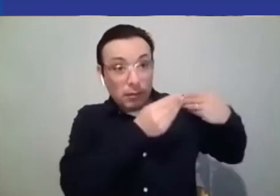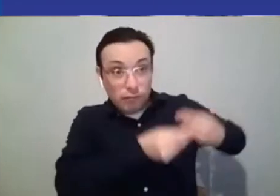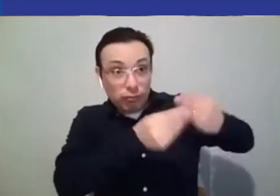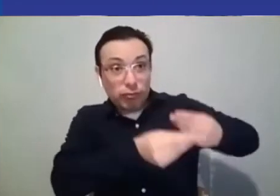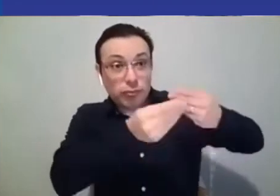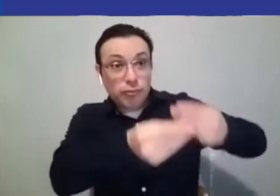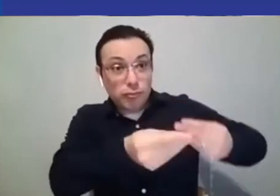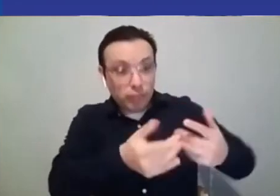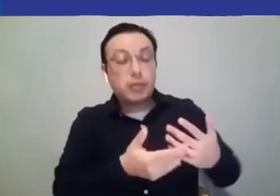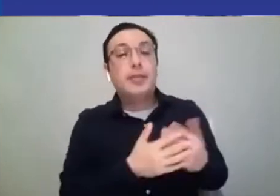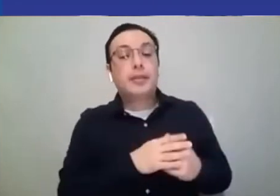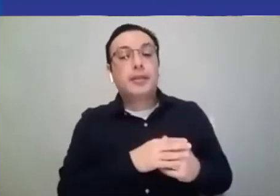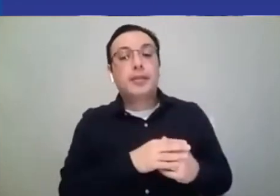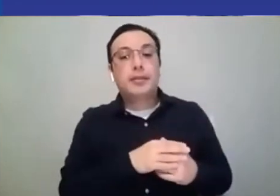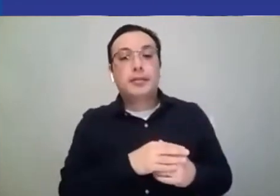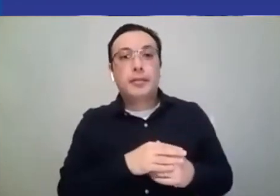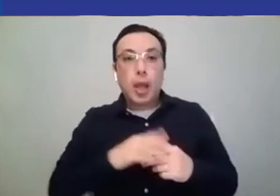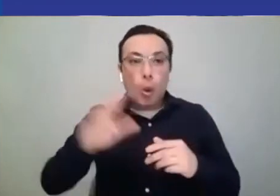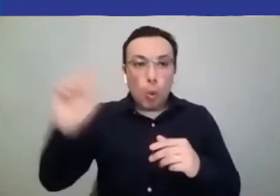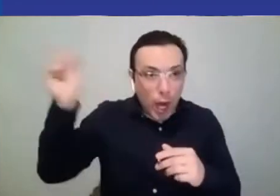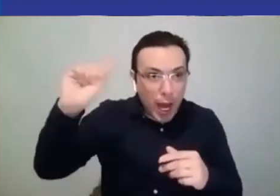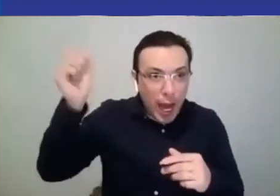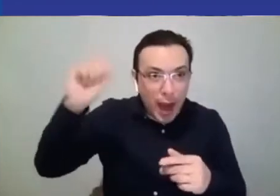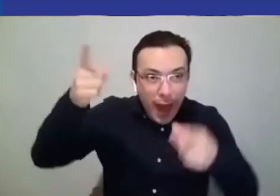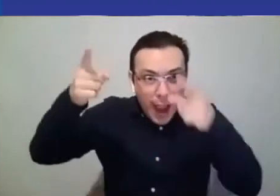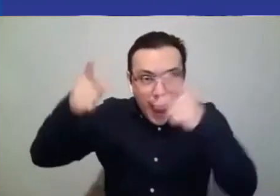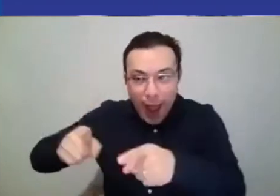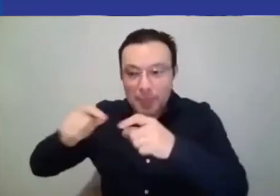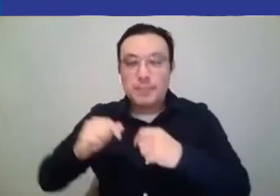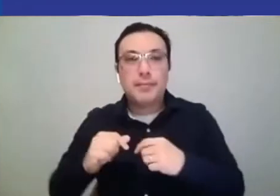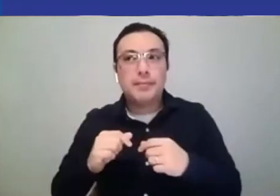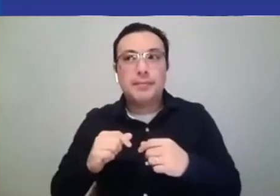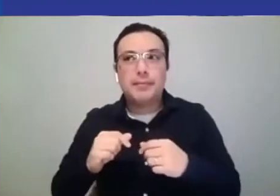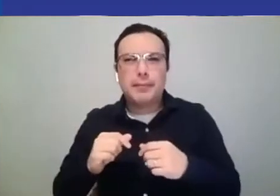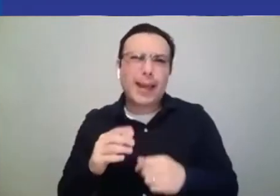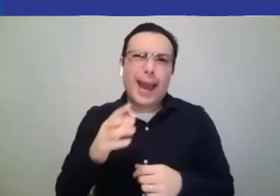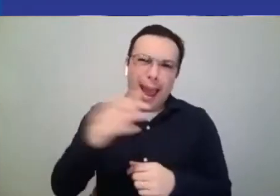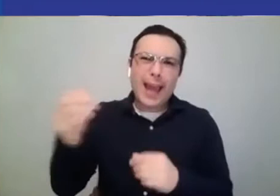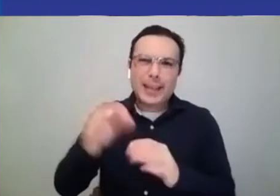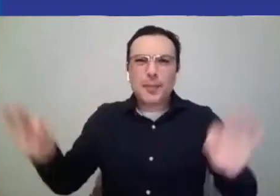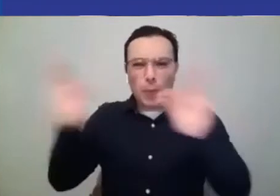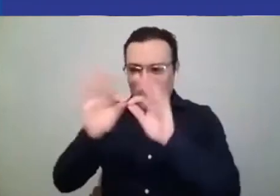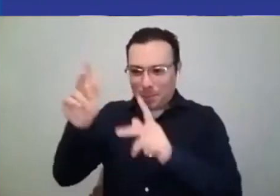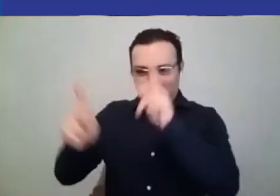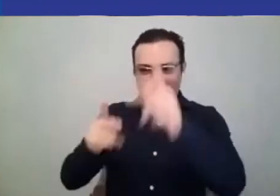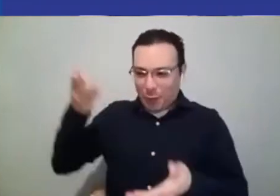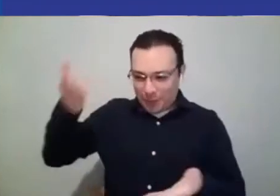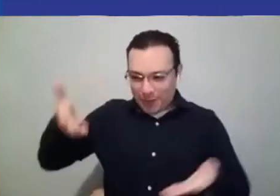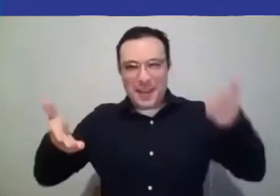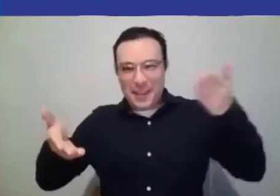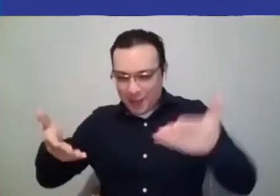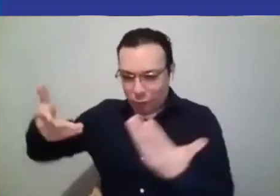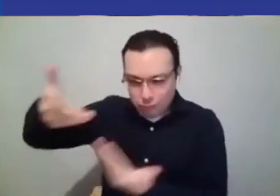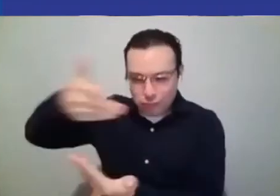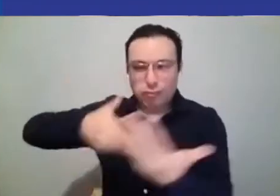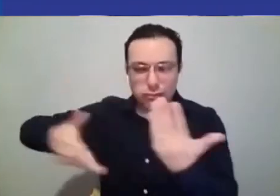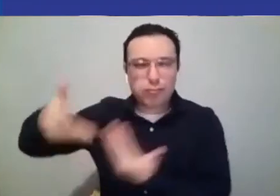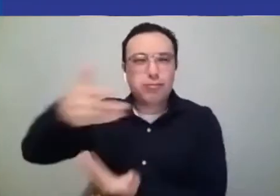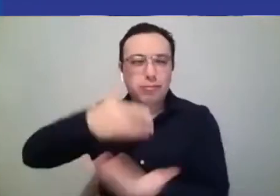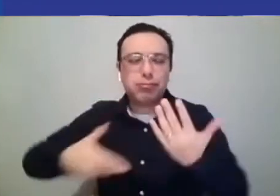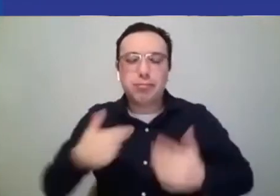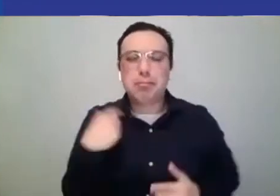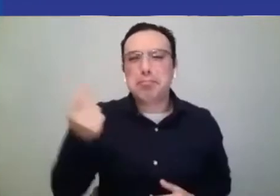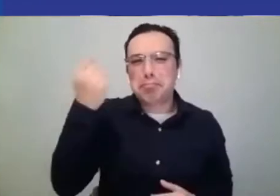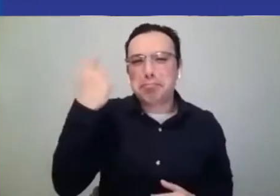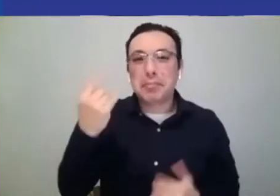an intergenerational aspect, location, and community context certainly matter in the